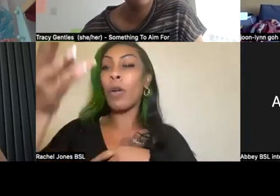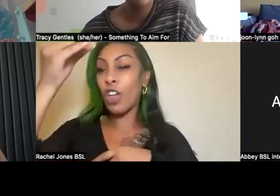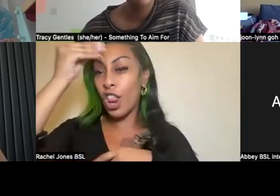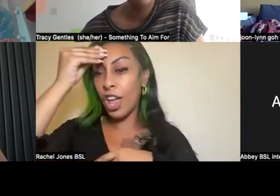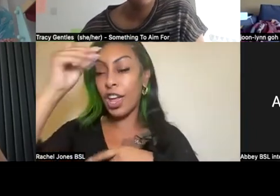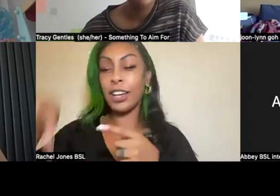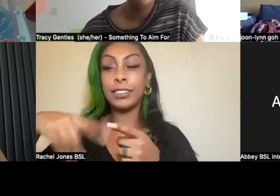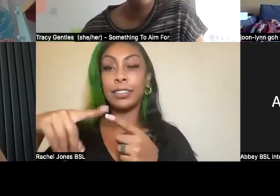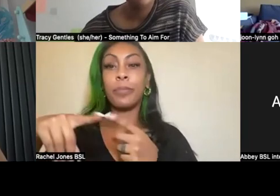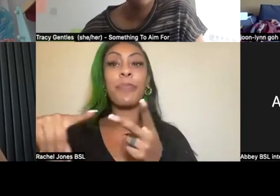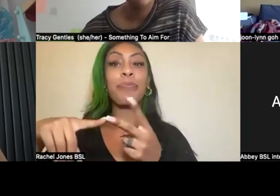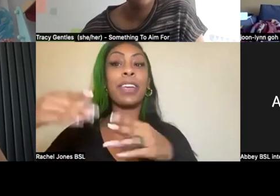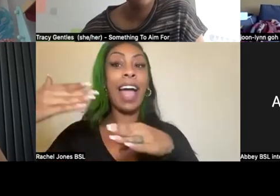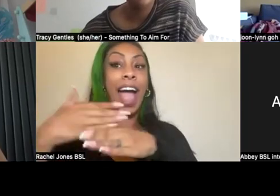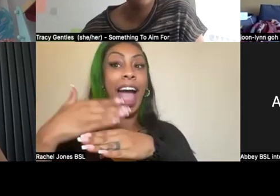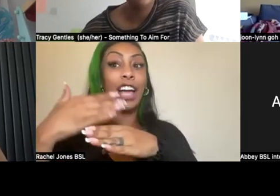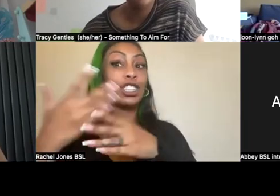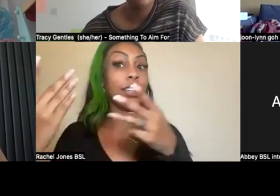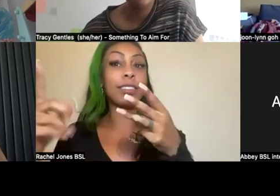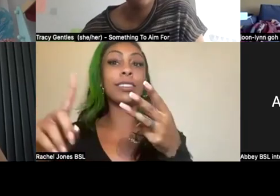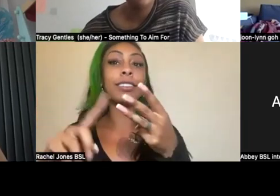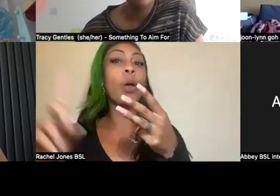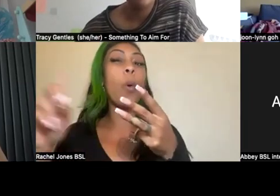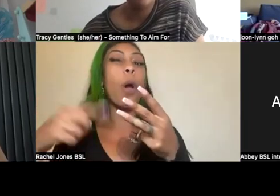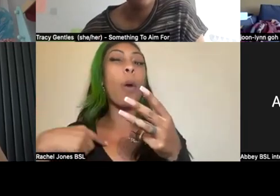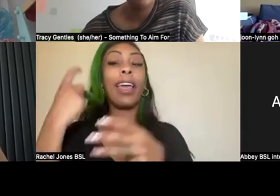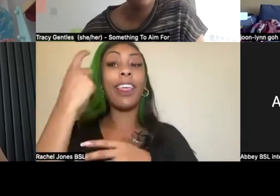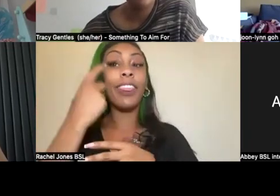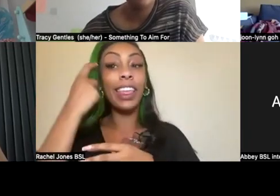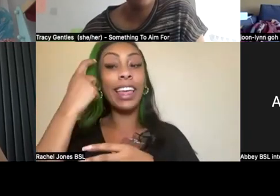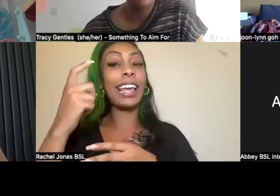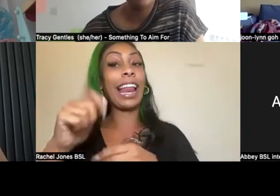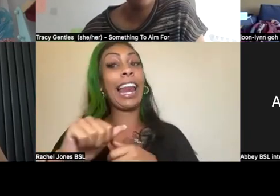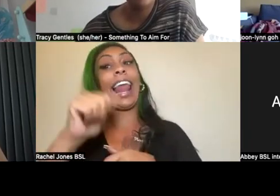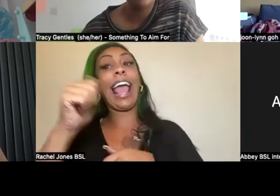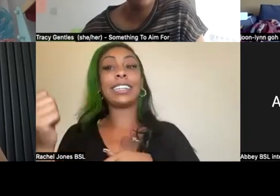our imaginations this week? And what do we think we might do next?